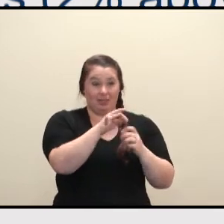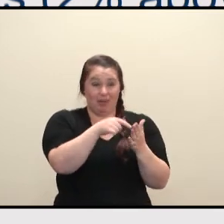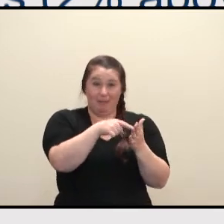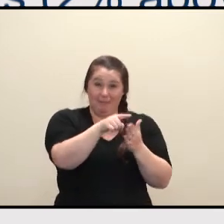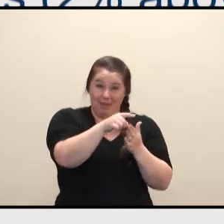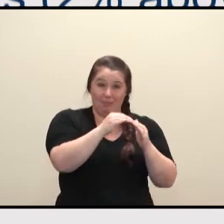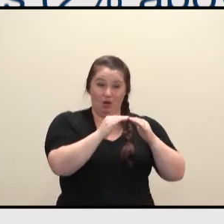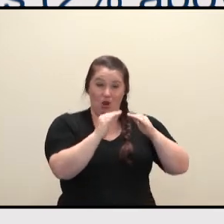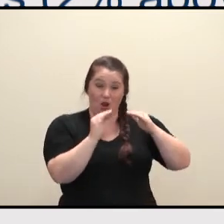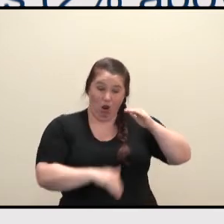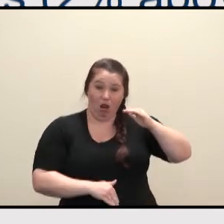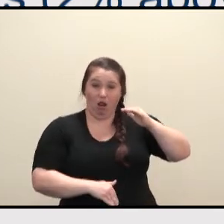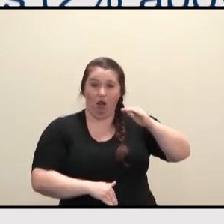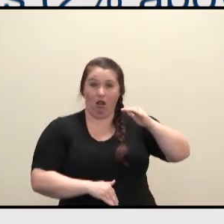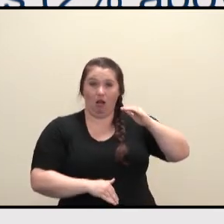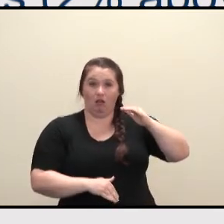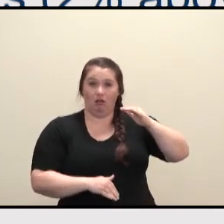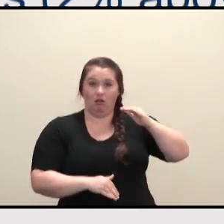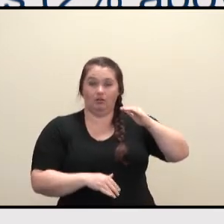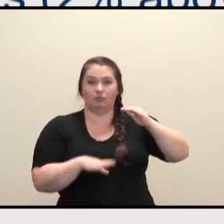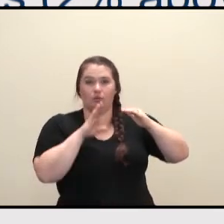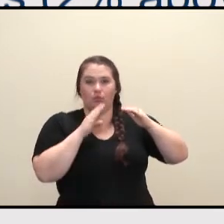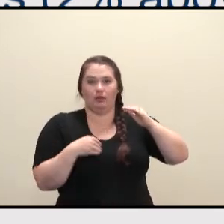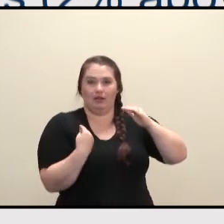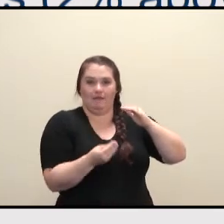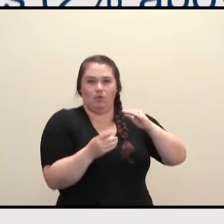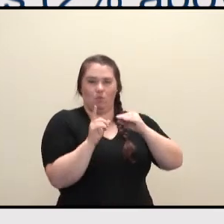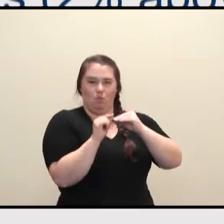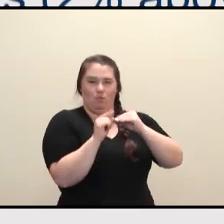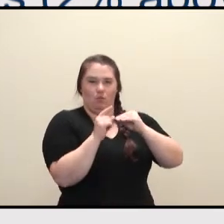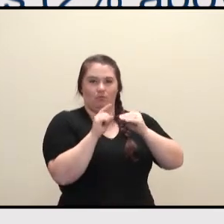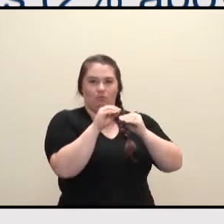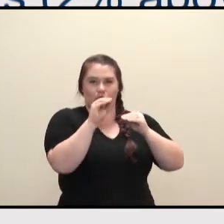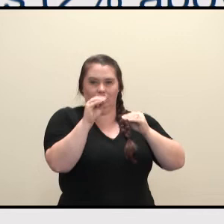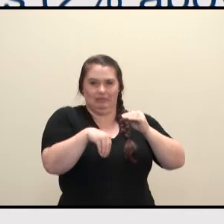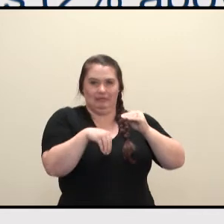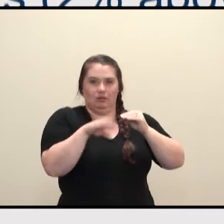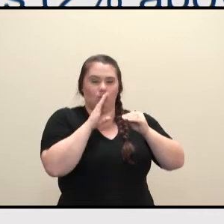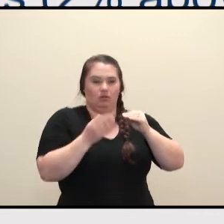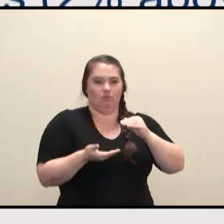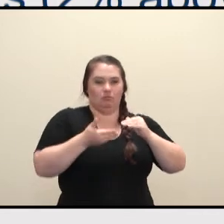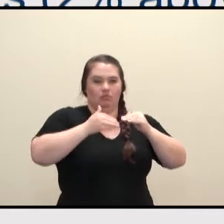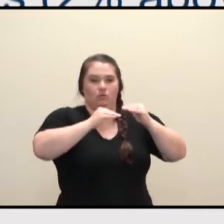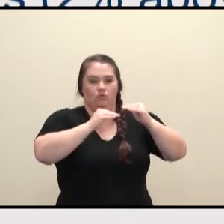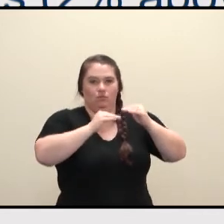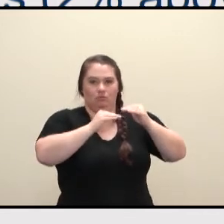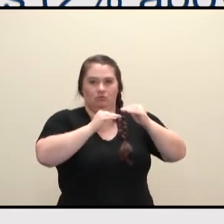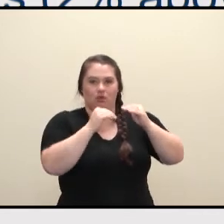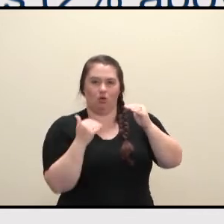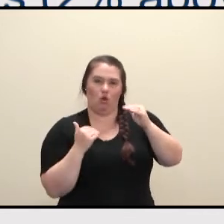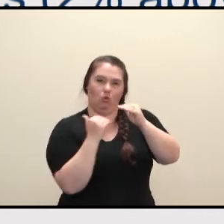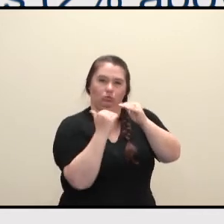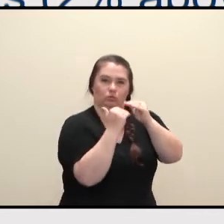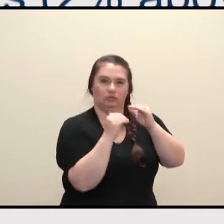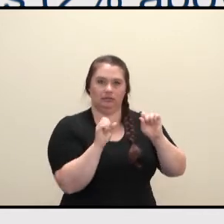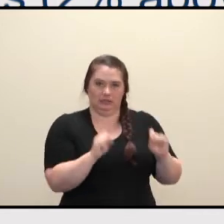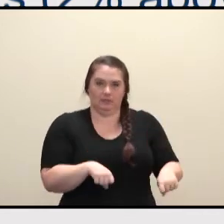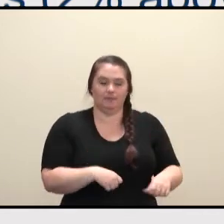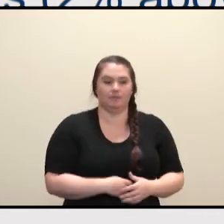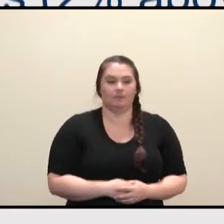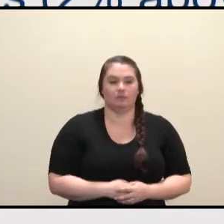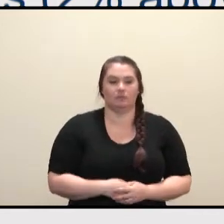minimum of that structure or pay grade, we will give them 1% more to move into the range a little bit more. What this does is